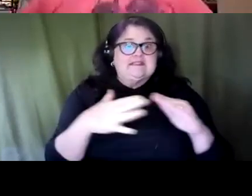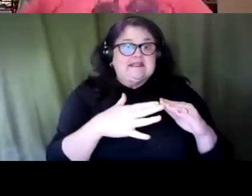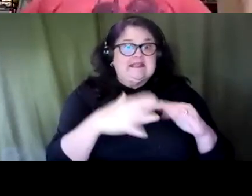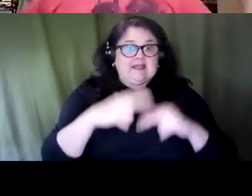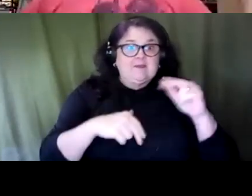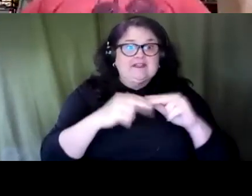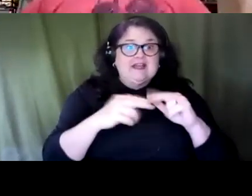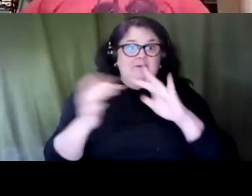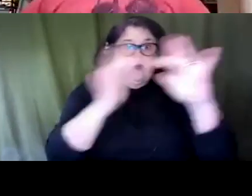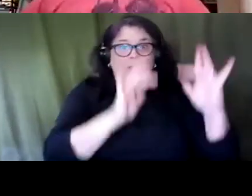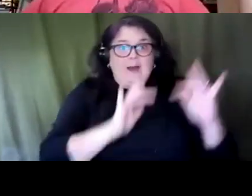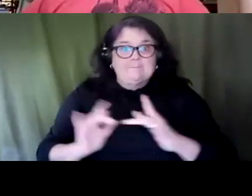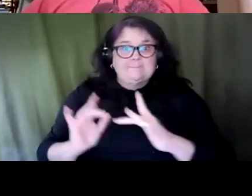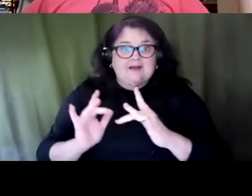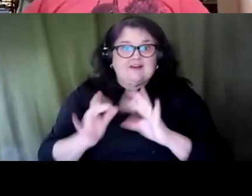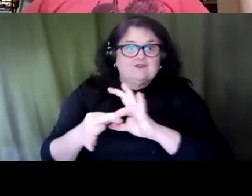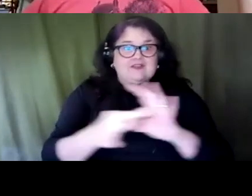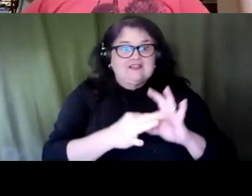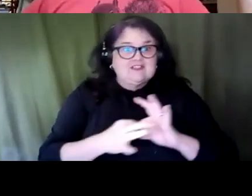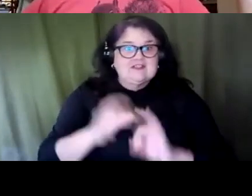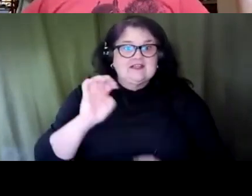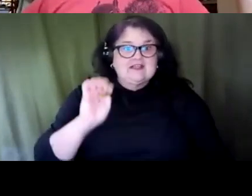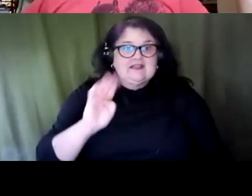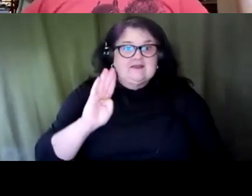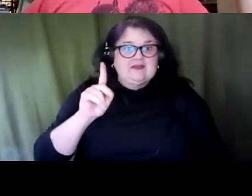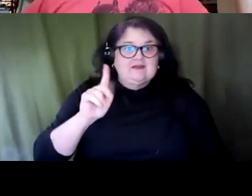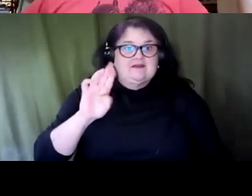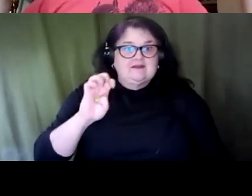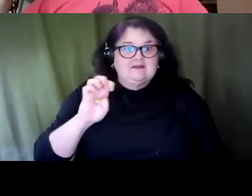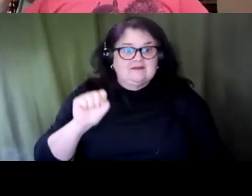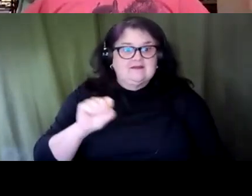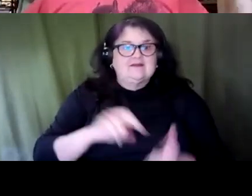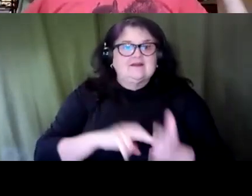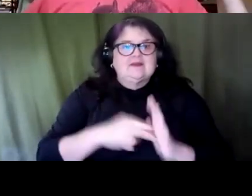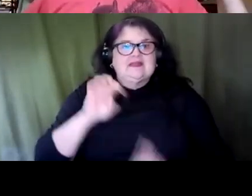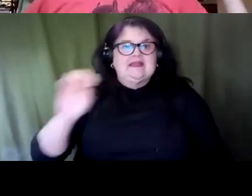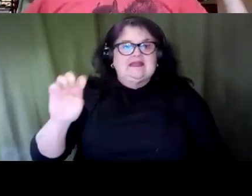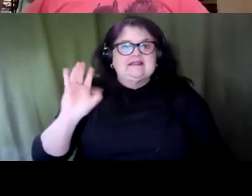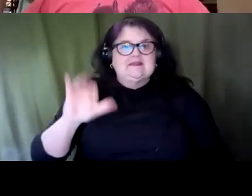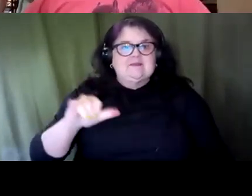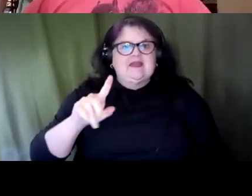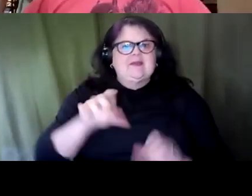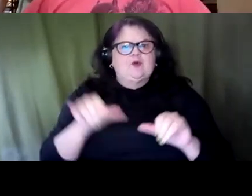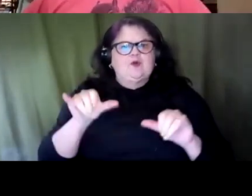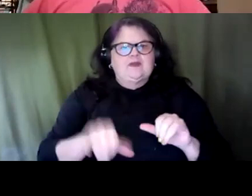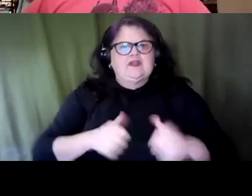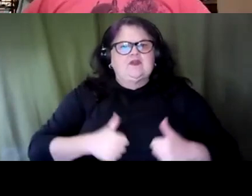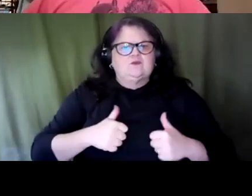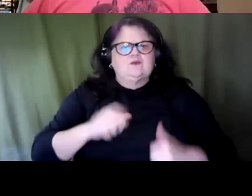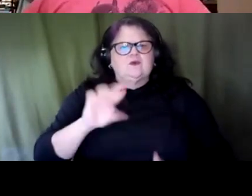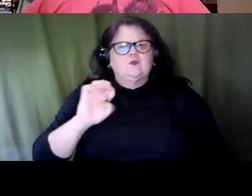of relationships. And so EBPREC stands for East Bay Permanent Real Estate Cooperative, and it has relationships with a lot of other